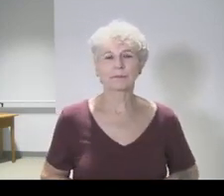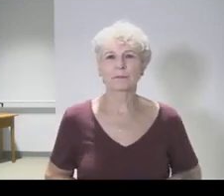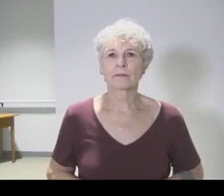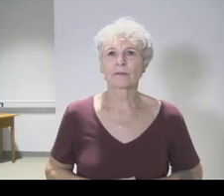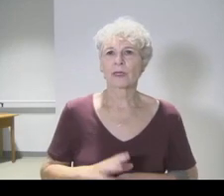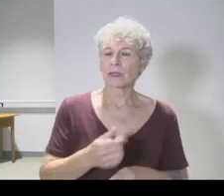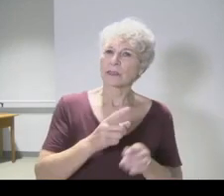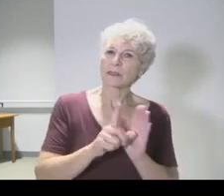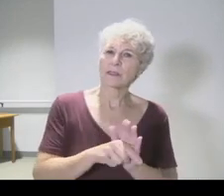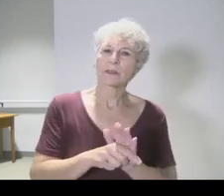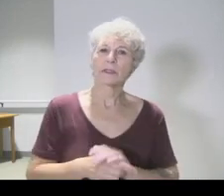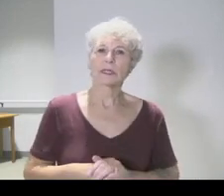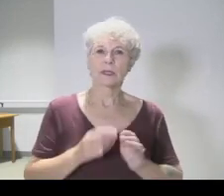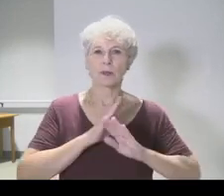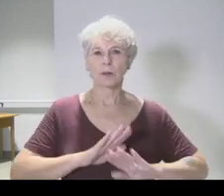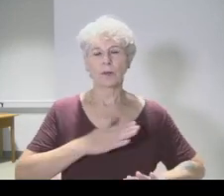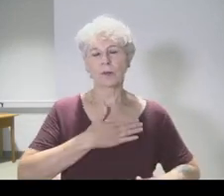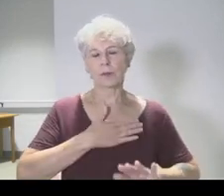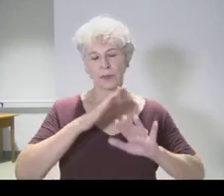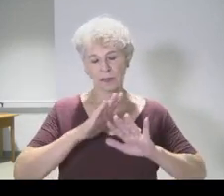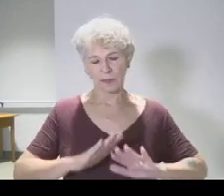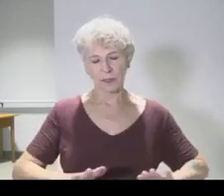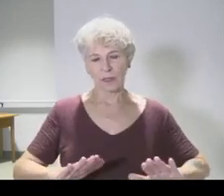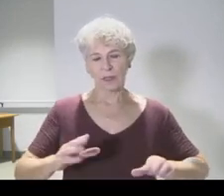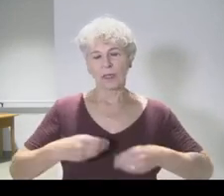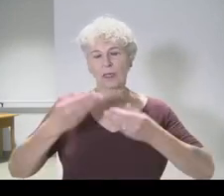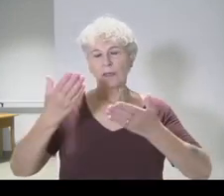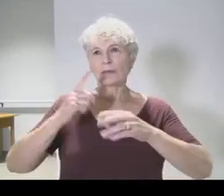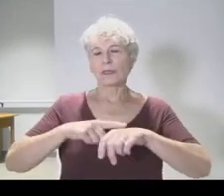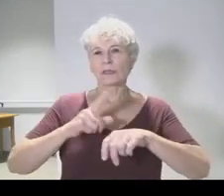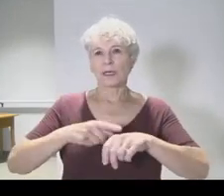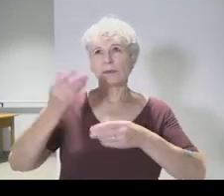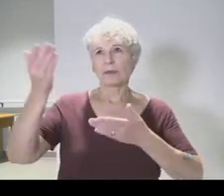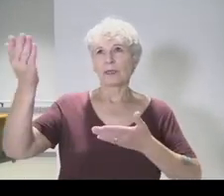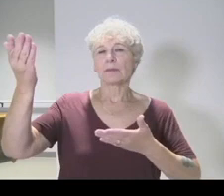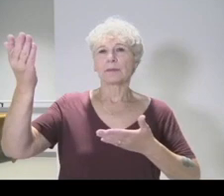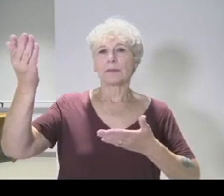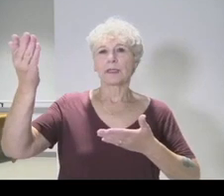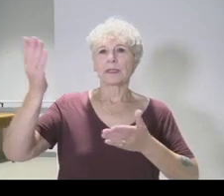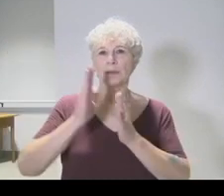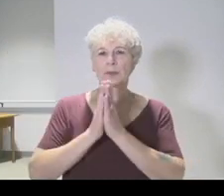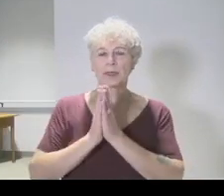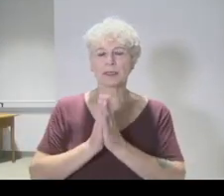moment, quiet our hearts, and dedicate this time in God's word to him. Please pray with me.